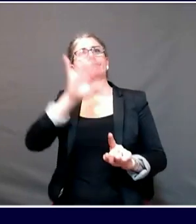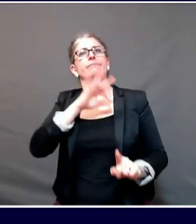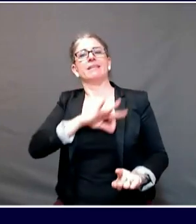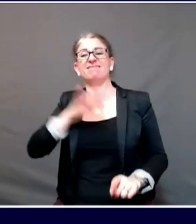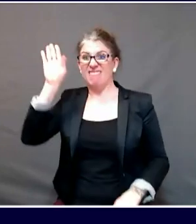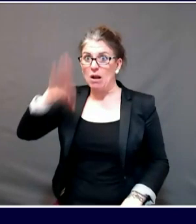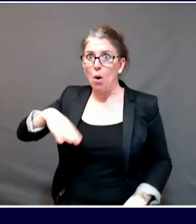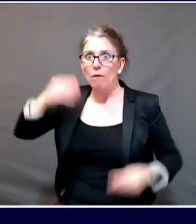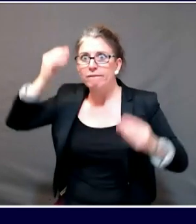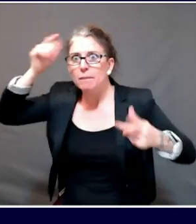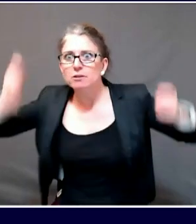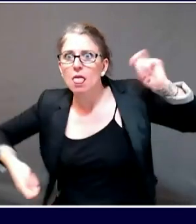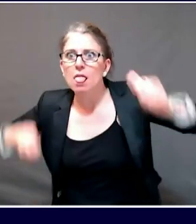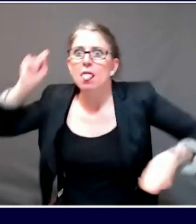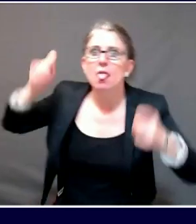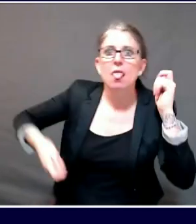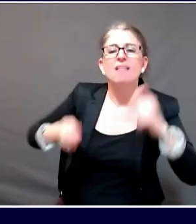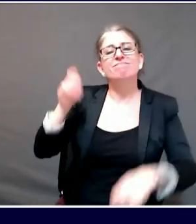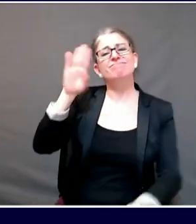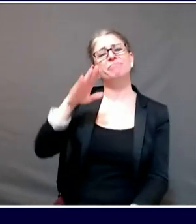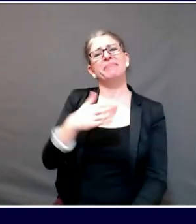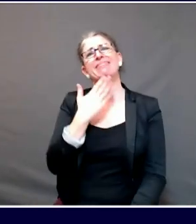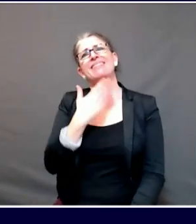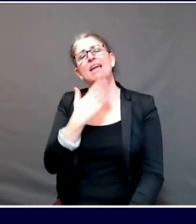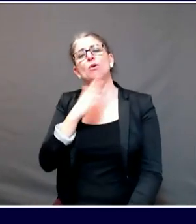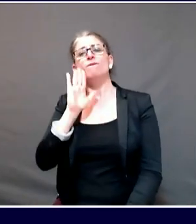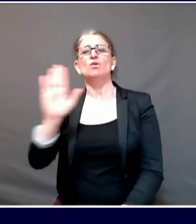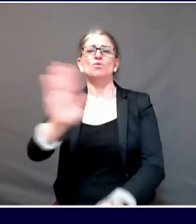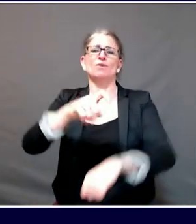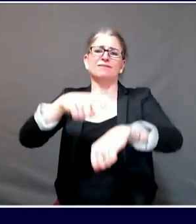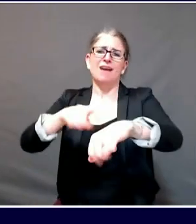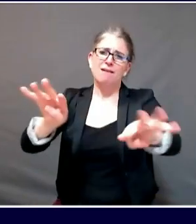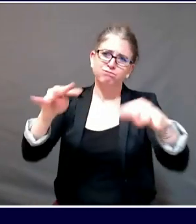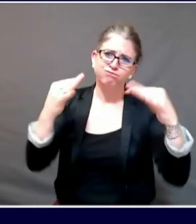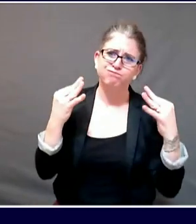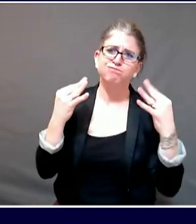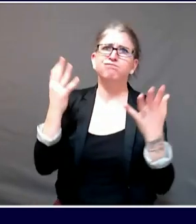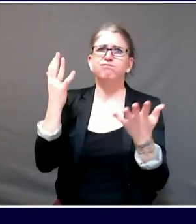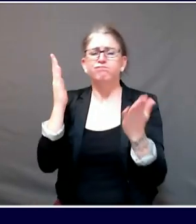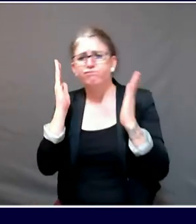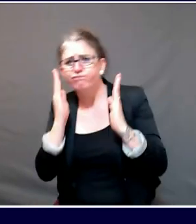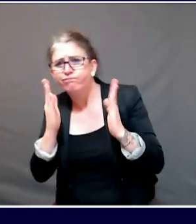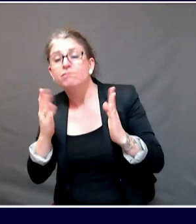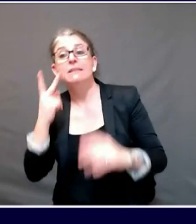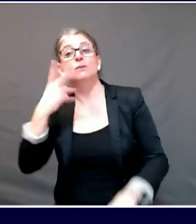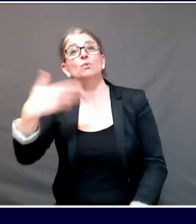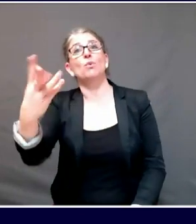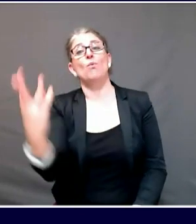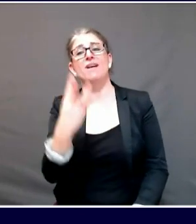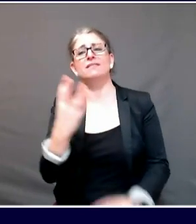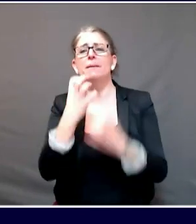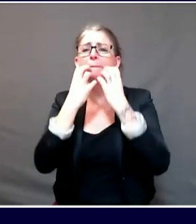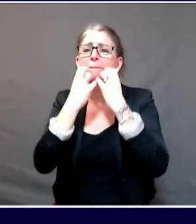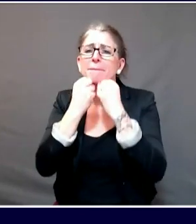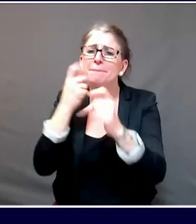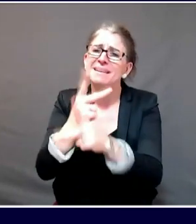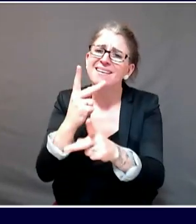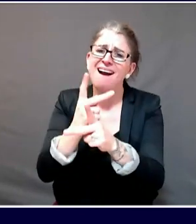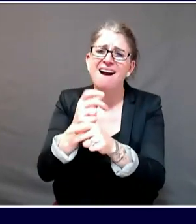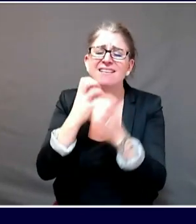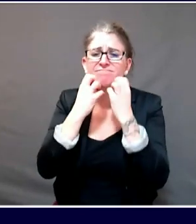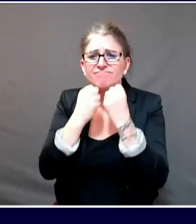time today. We will talk again on Wednesday. And in the meantime, please be kind and take care of one another. Talk to everyone soon.